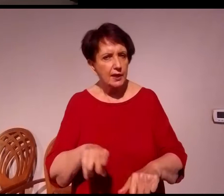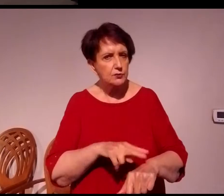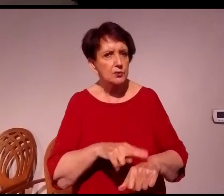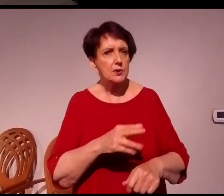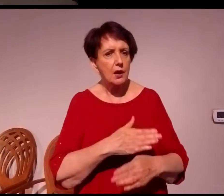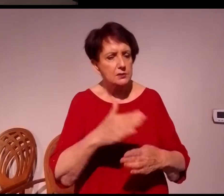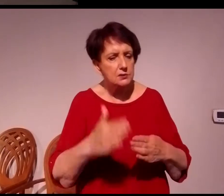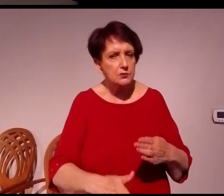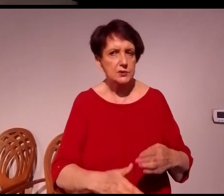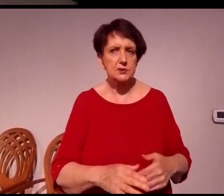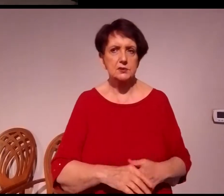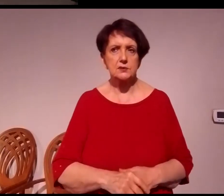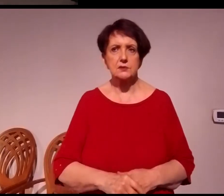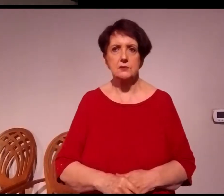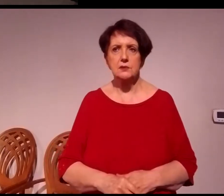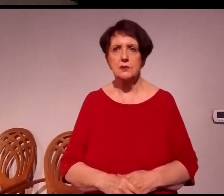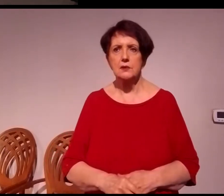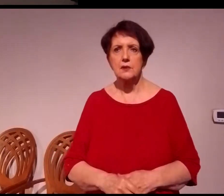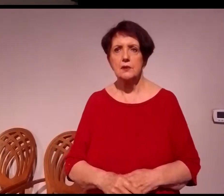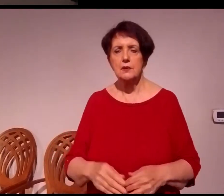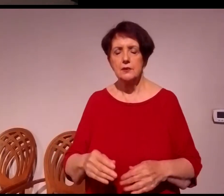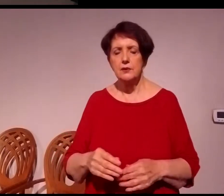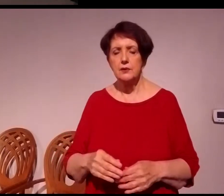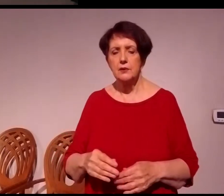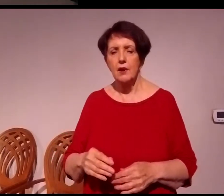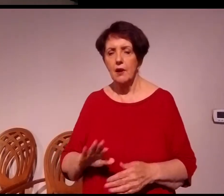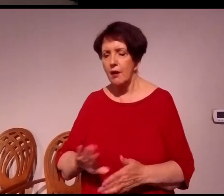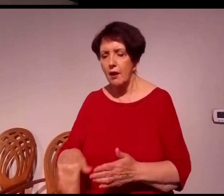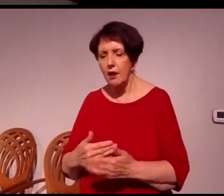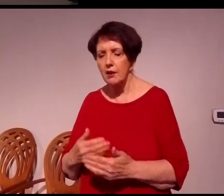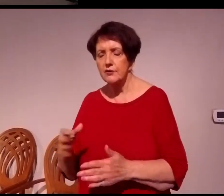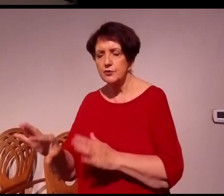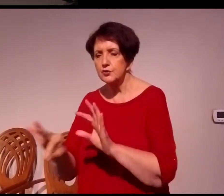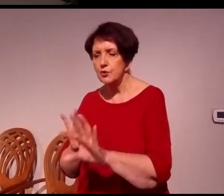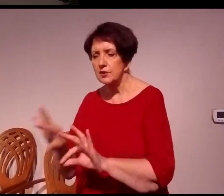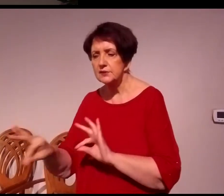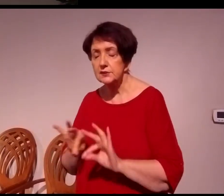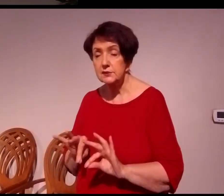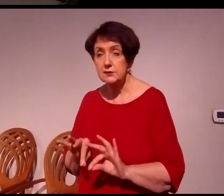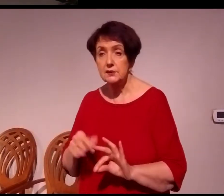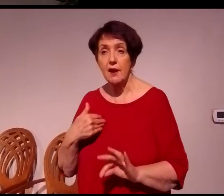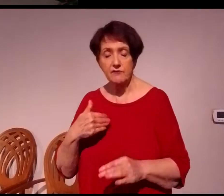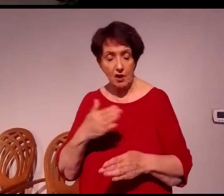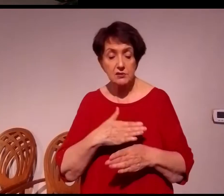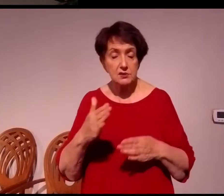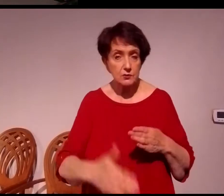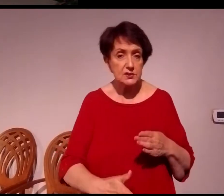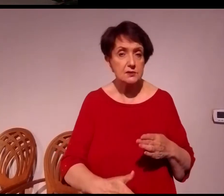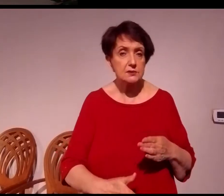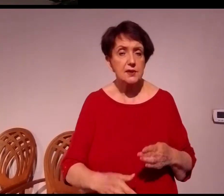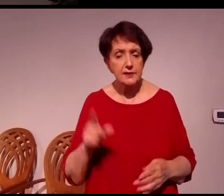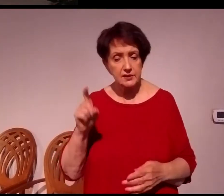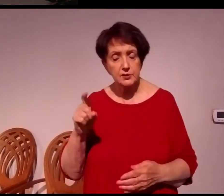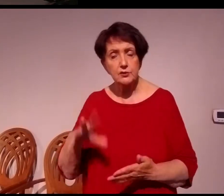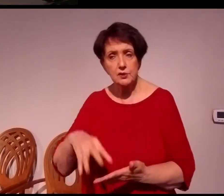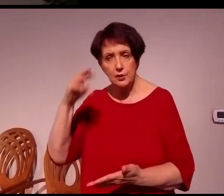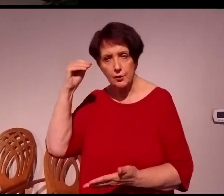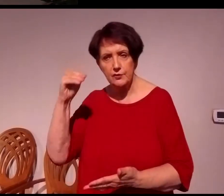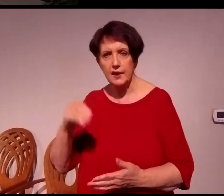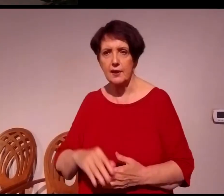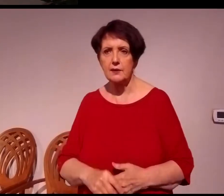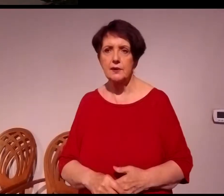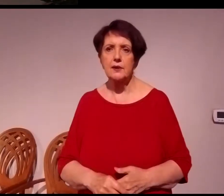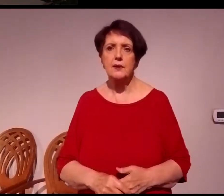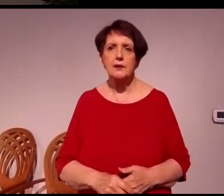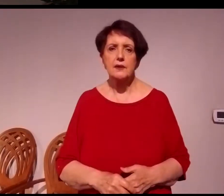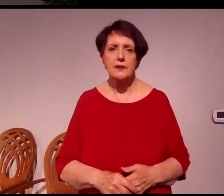the consequences of his choices. I don't need for him to be obedient. I need for him to be awake. That's what's